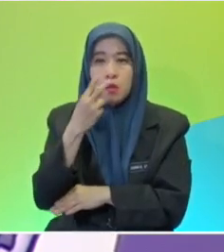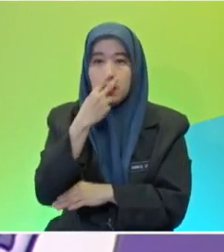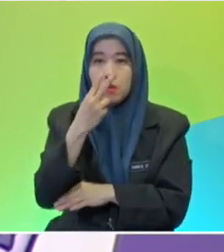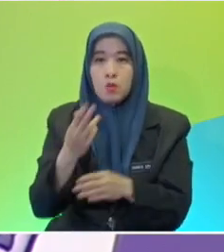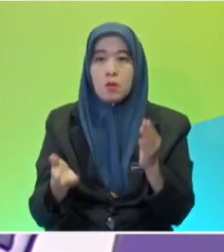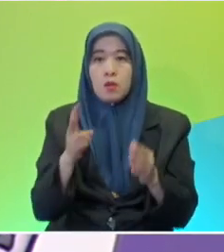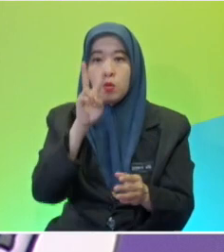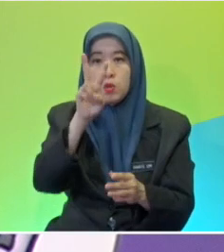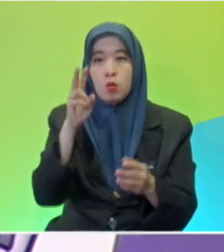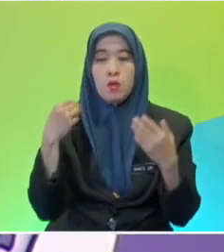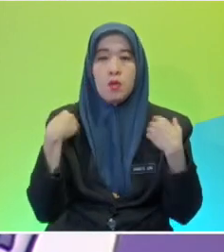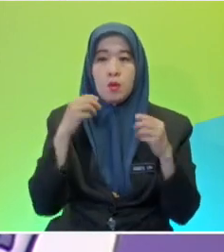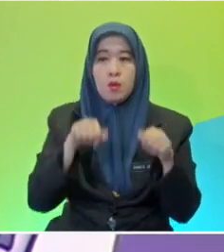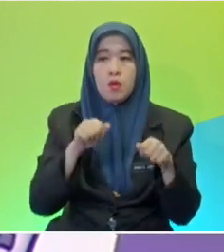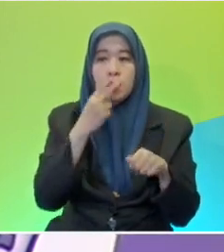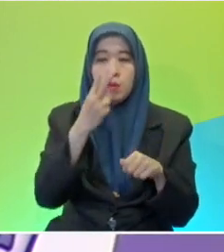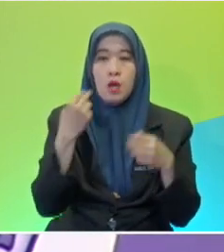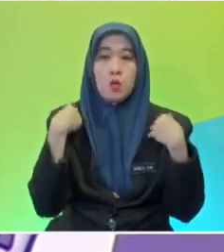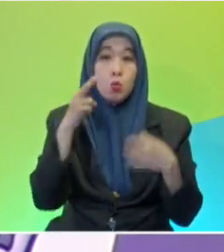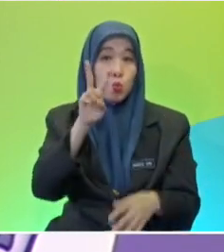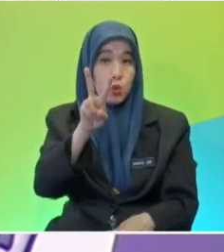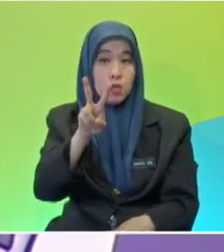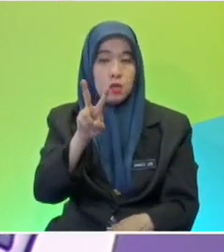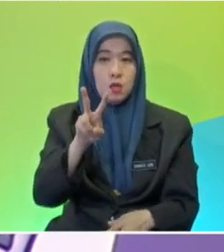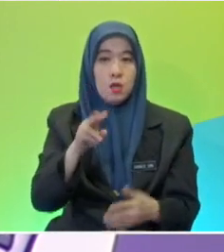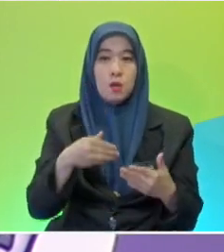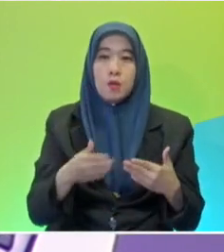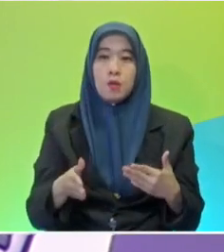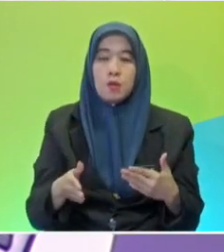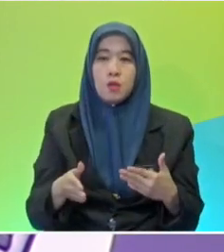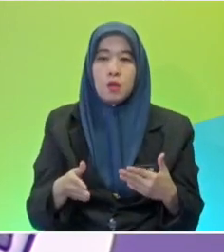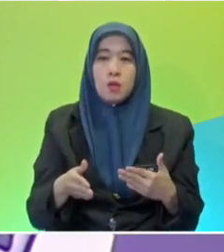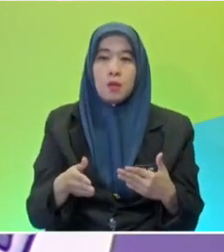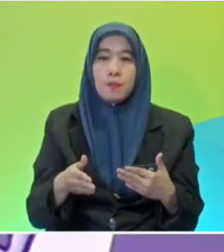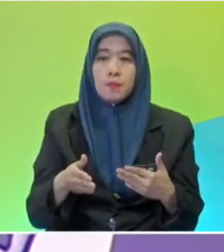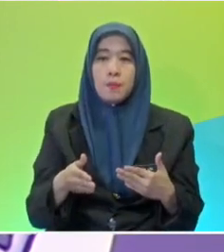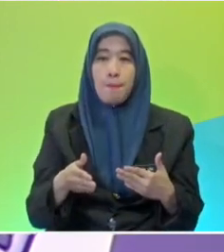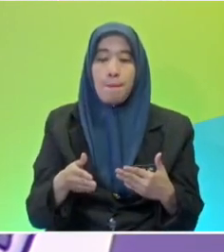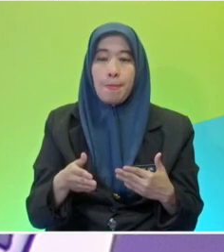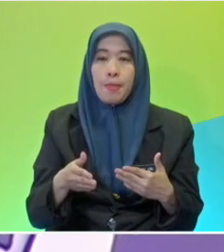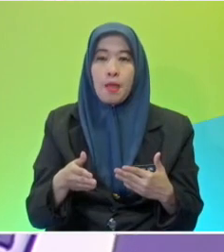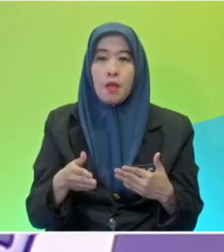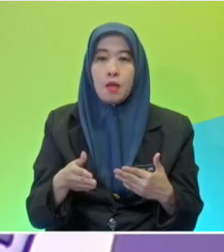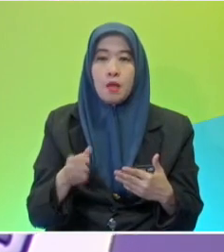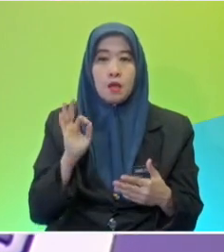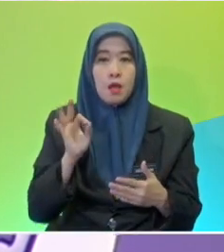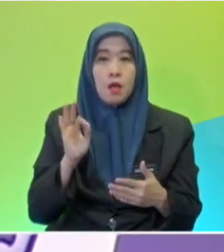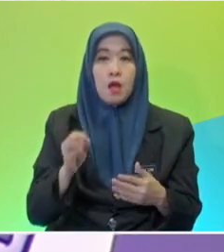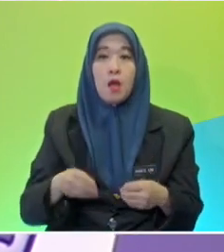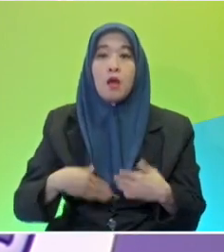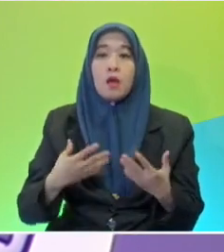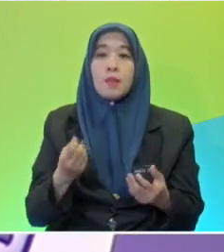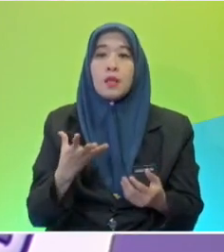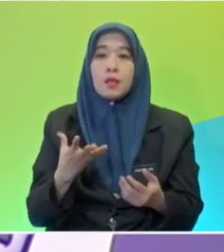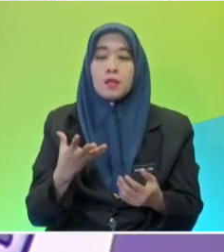there also. Ah, yes, that's right. There Here, are there's 2. After that, Then when the there's- seedling is not there, okay, what you can say, how many leaves